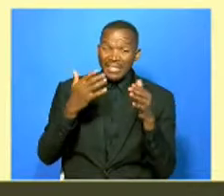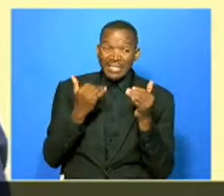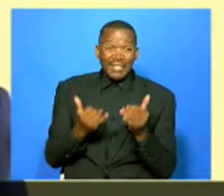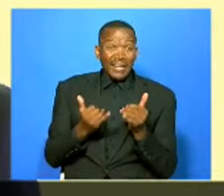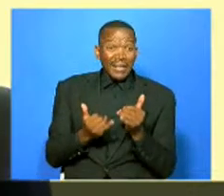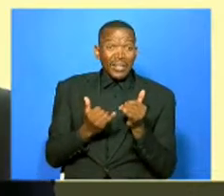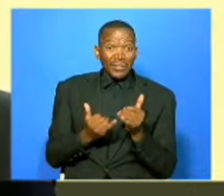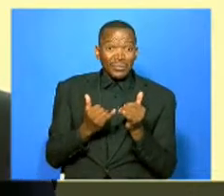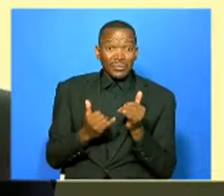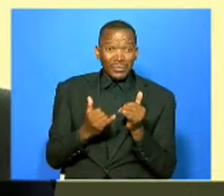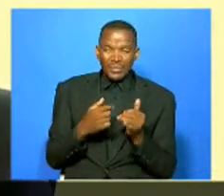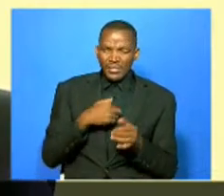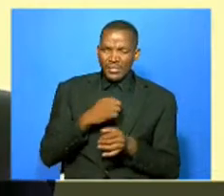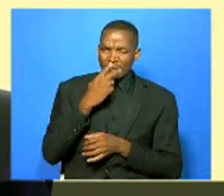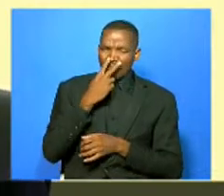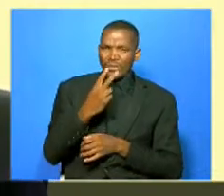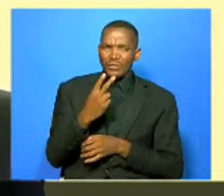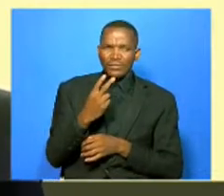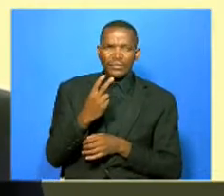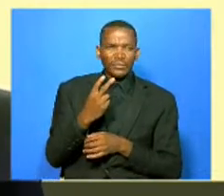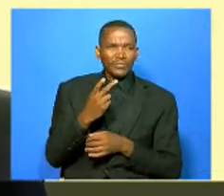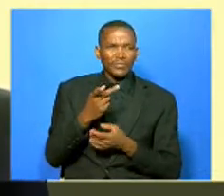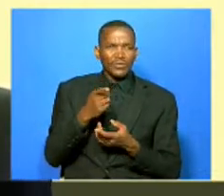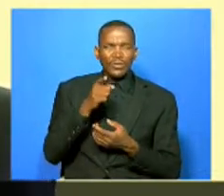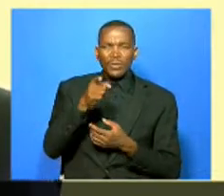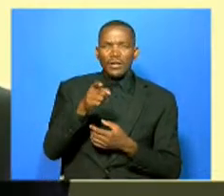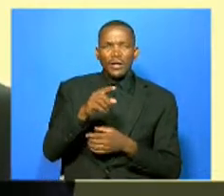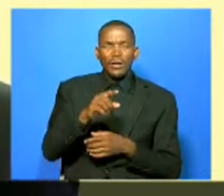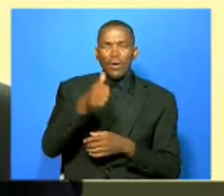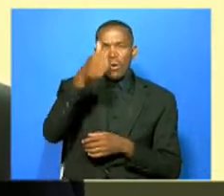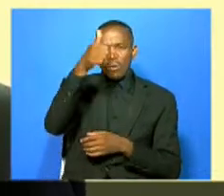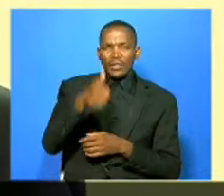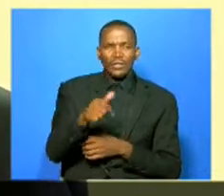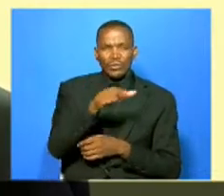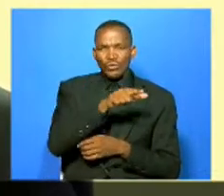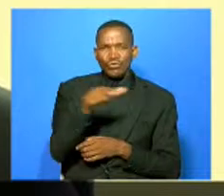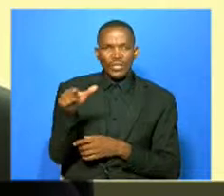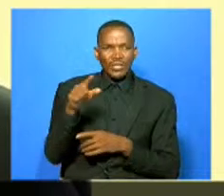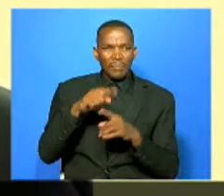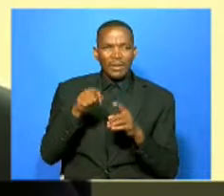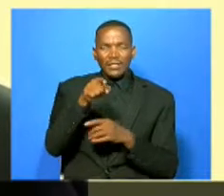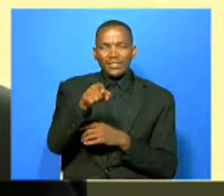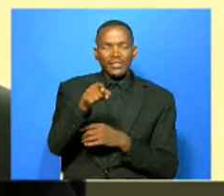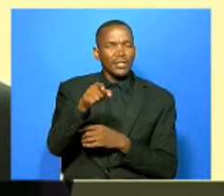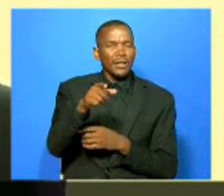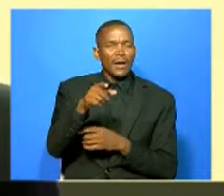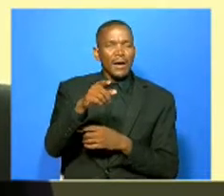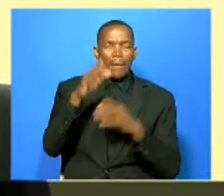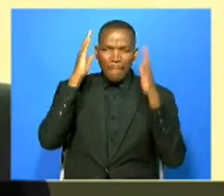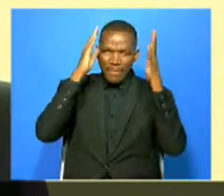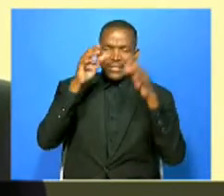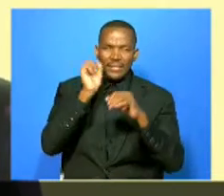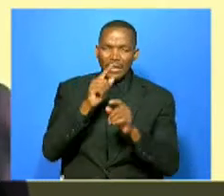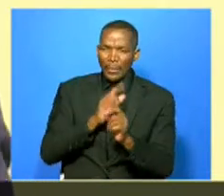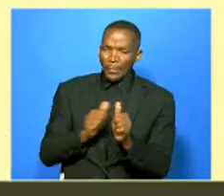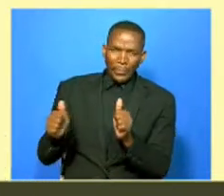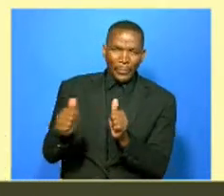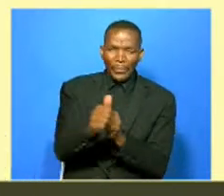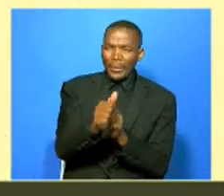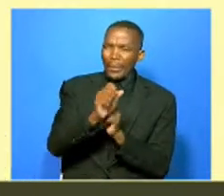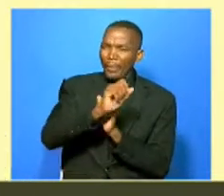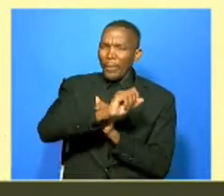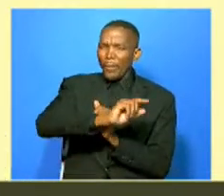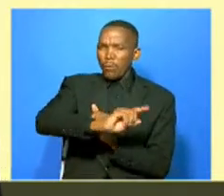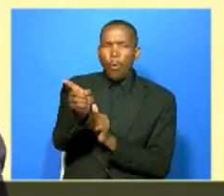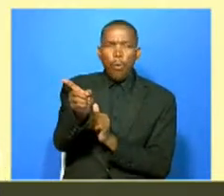gompieno ke itemogela gore le ga o tsamaya ka 120 bosigo ba se kgona go heta e be enyelela gape le ga gago. O bo